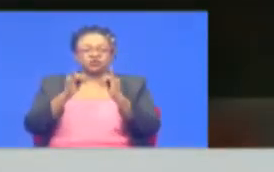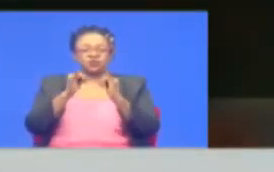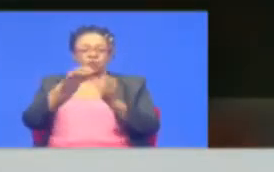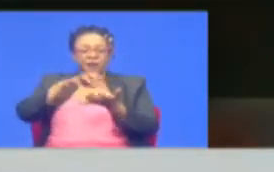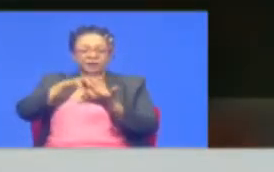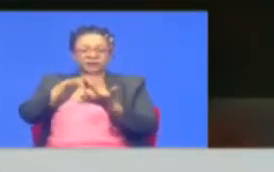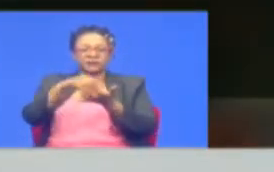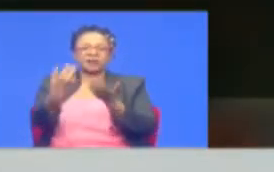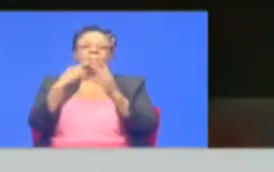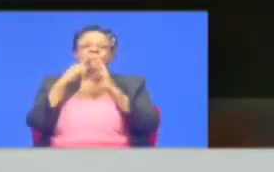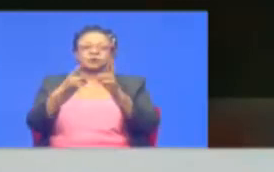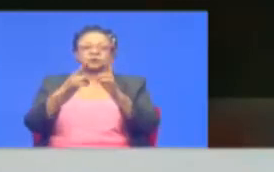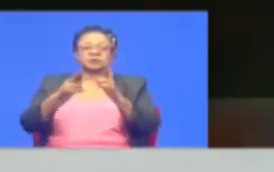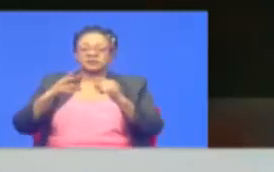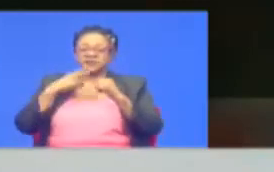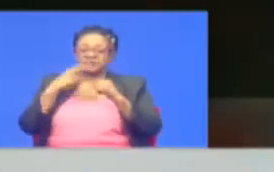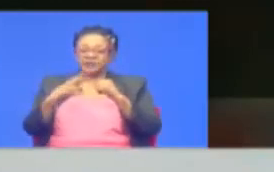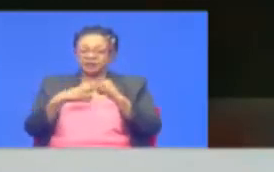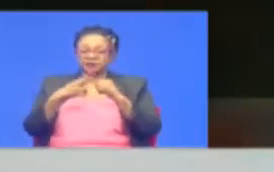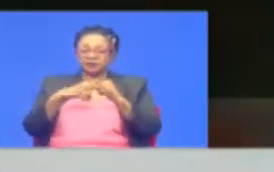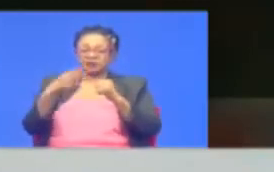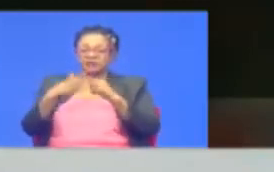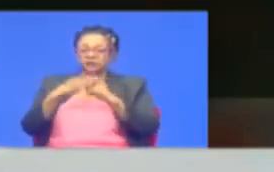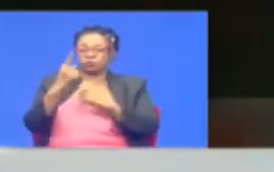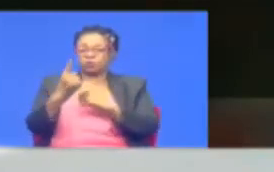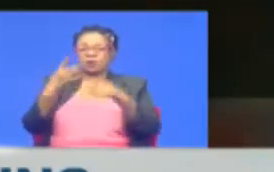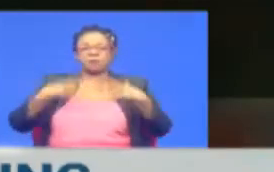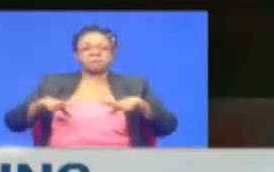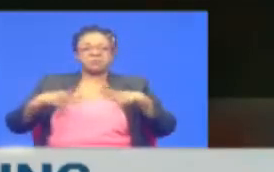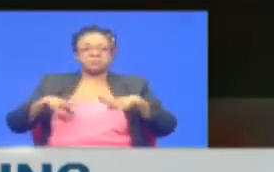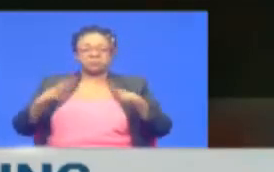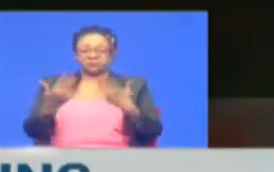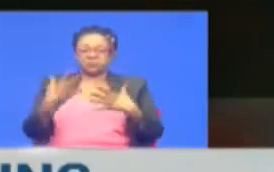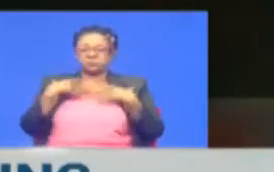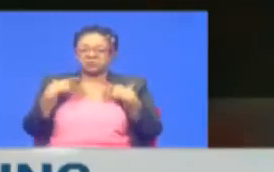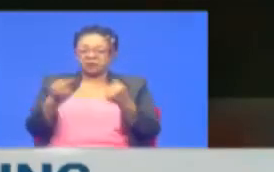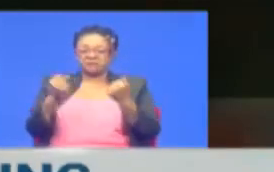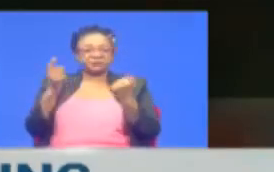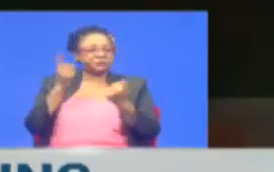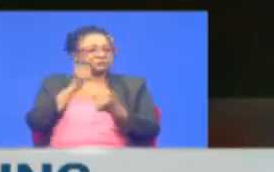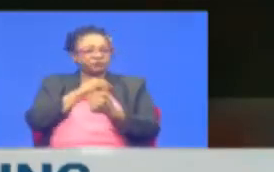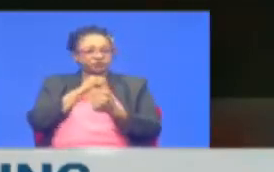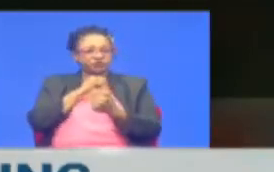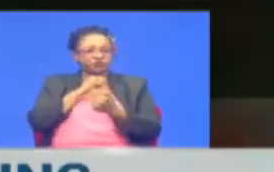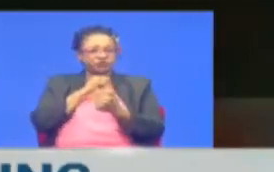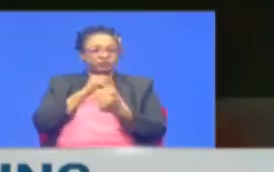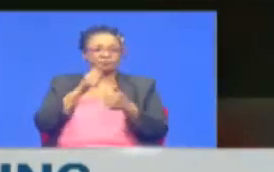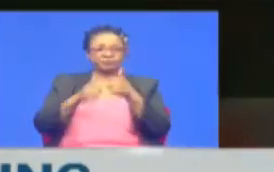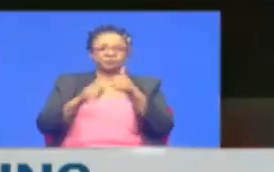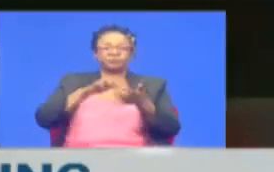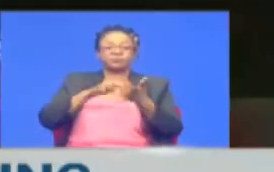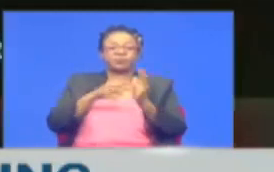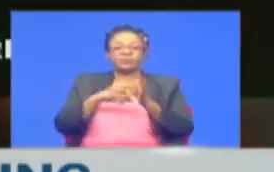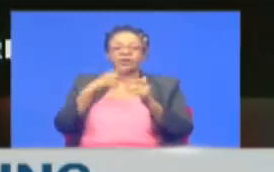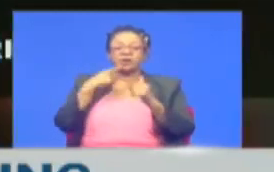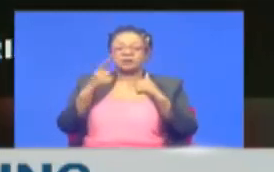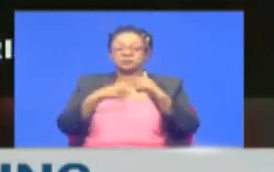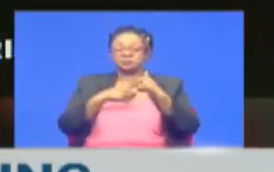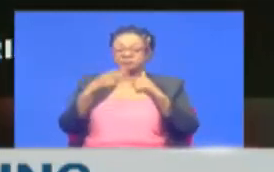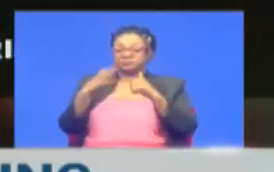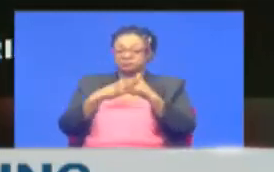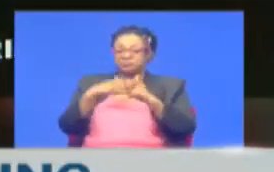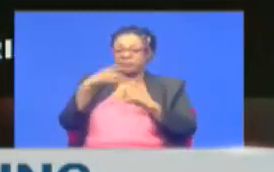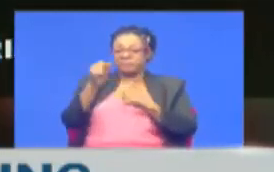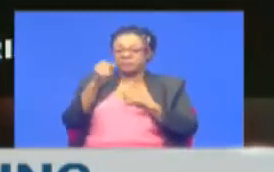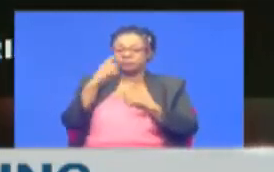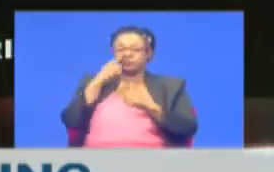reported. 791 people have thankfully recovered from the virus, out of which 695 were from the